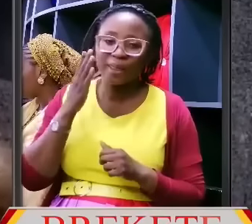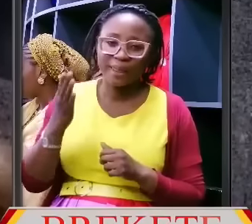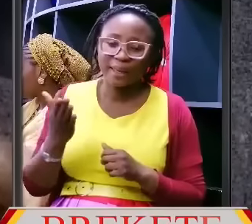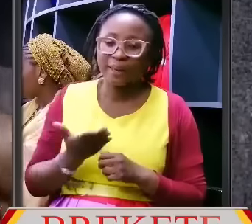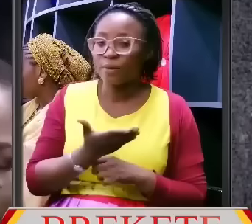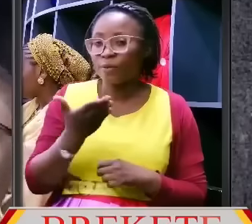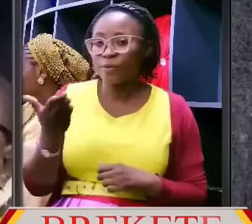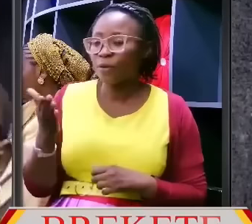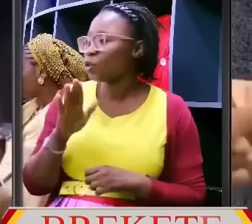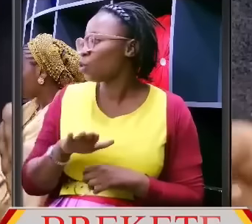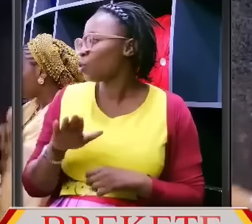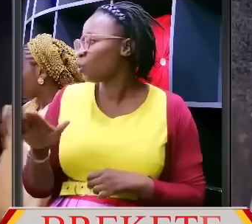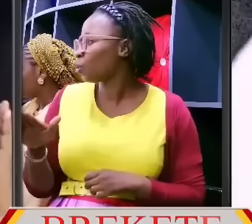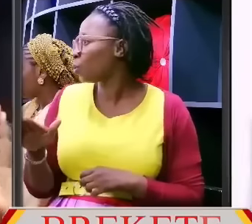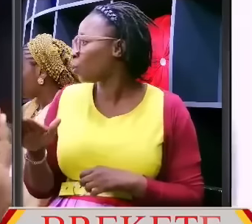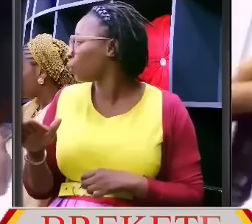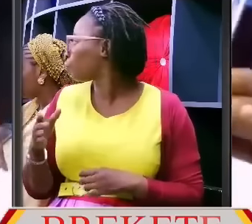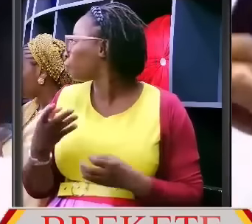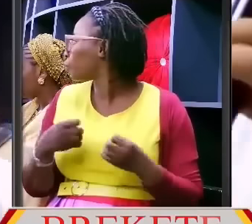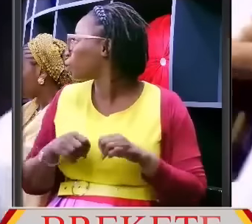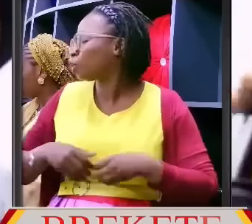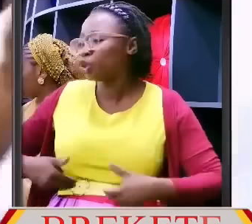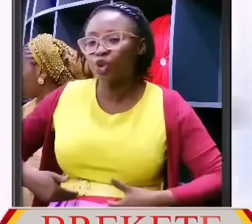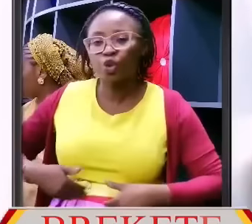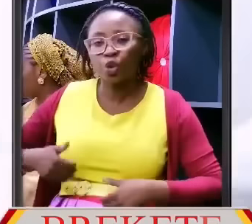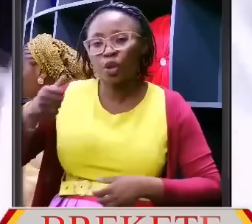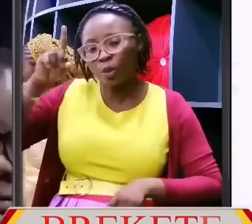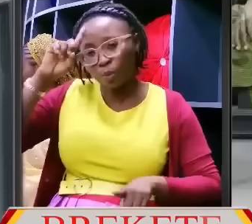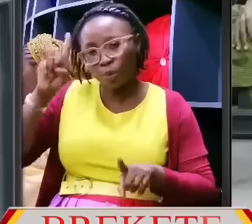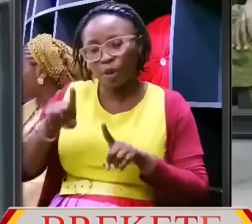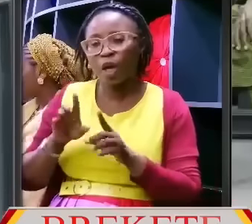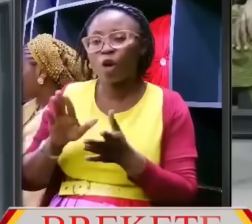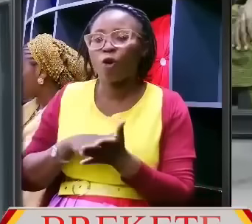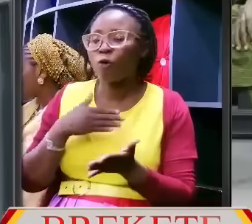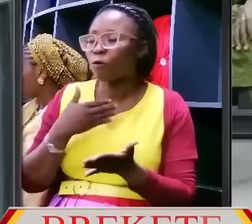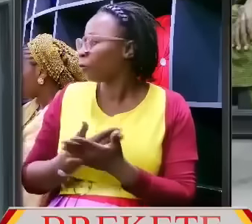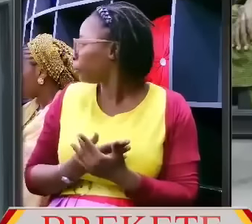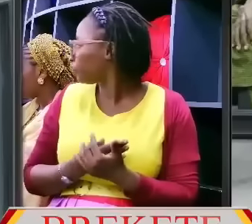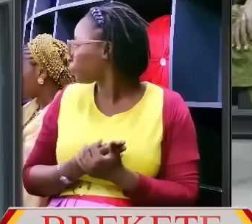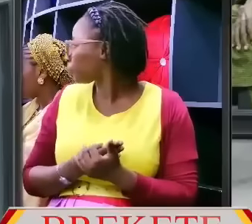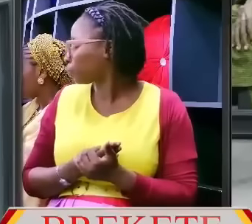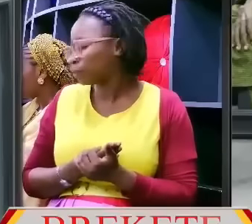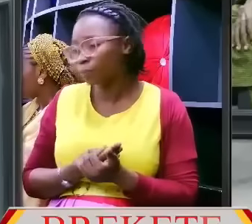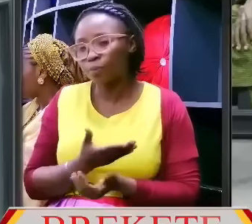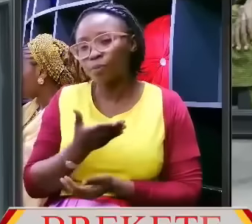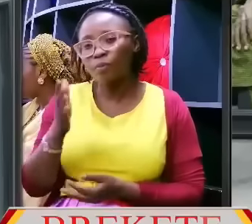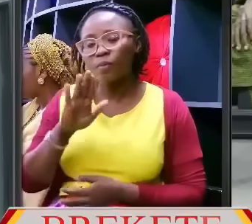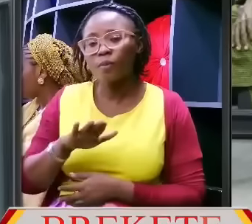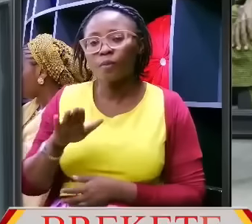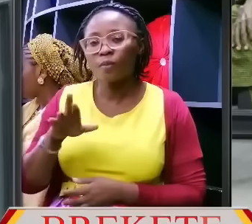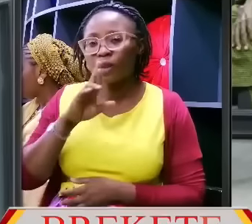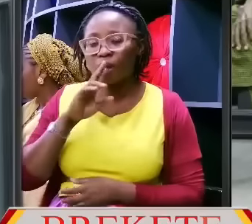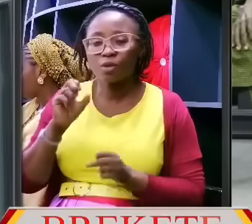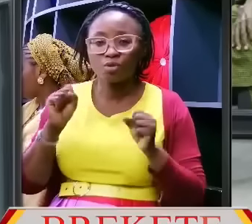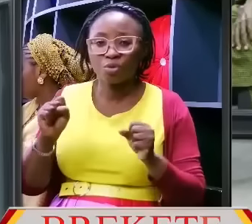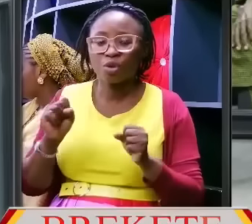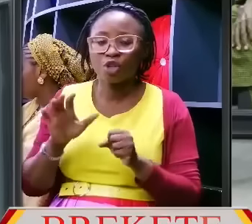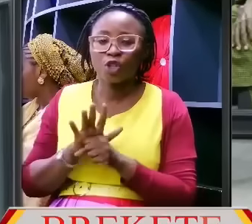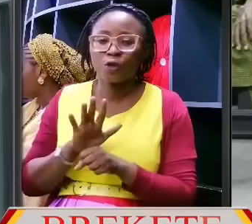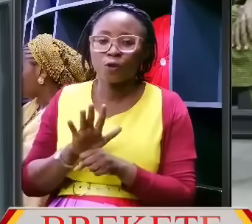These children here. Even the younger brother confirm. Yes, these children here. they are strong